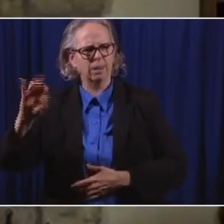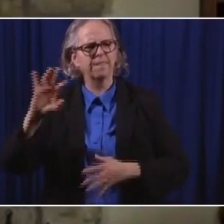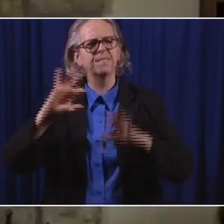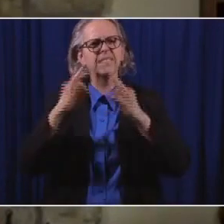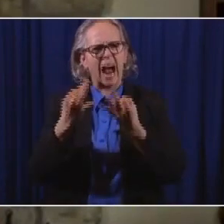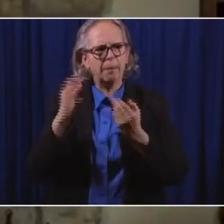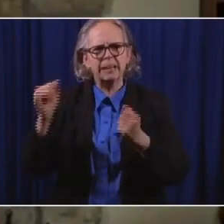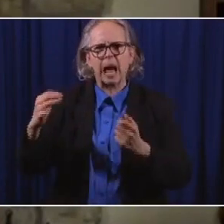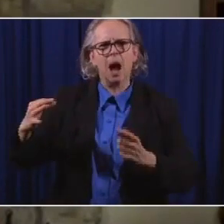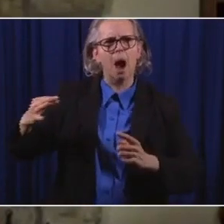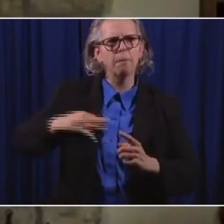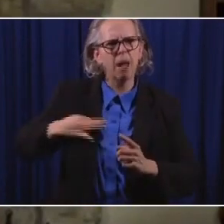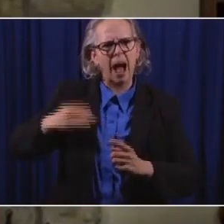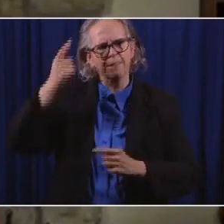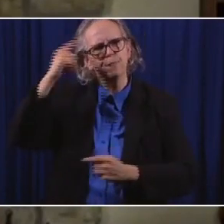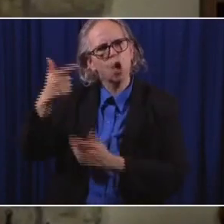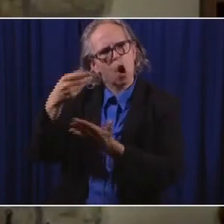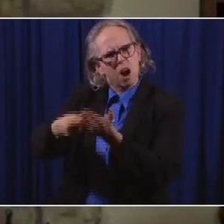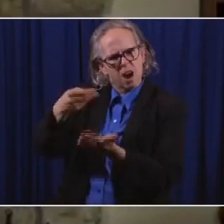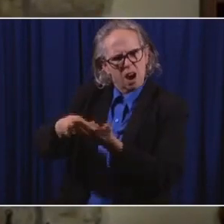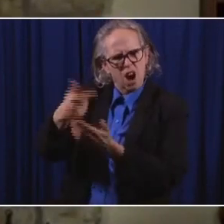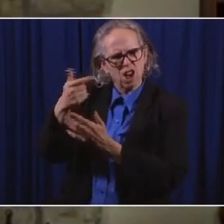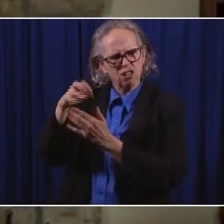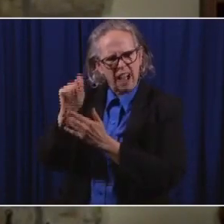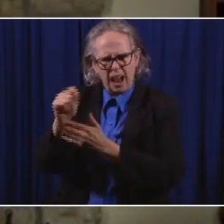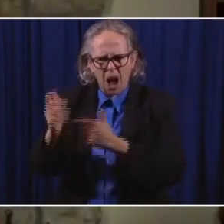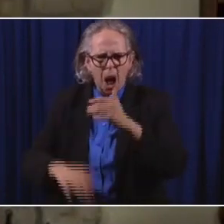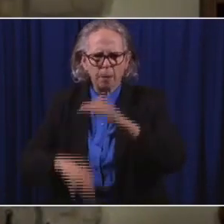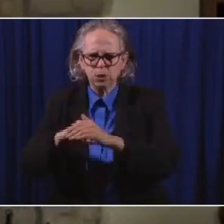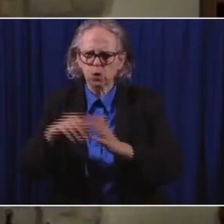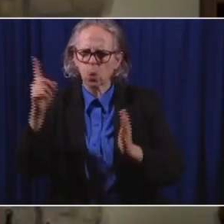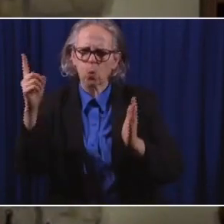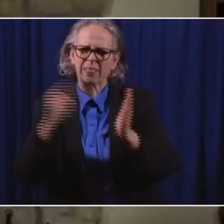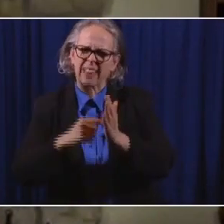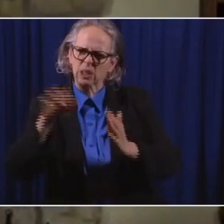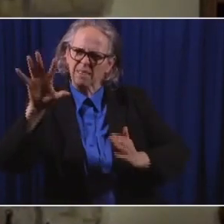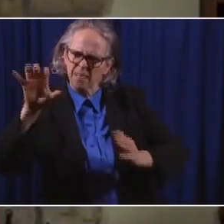needed supports. To apply for a grant or to sign up as a provider, visit